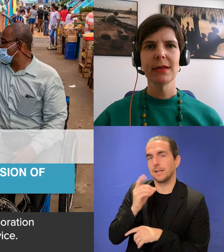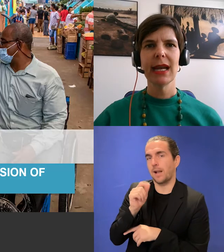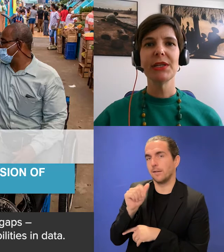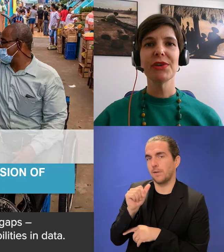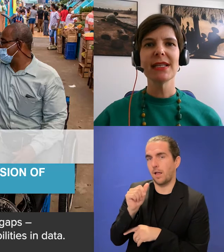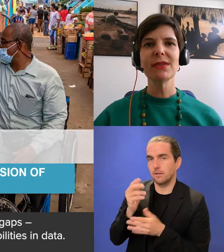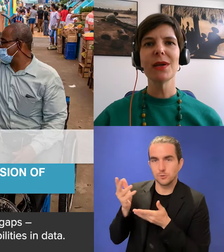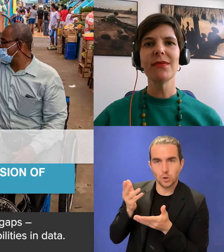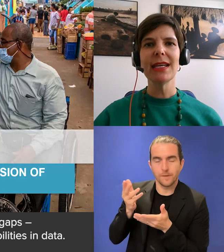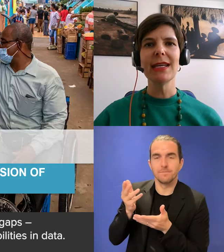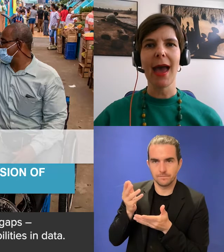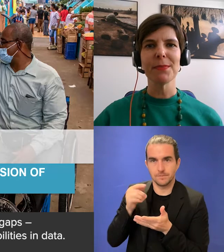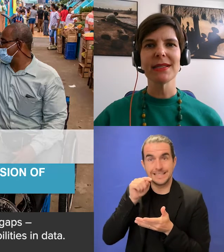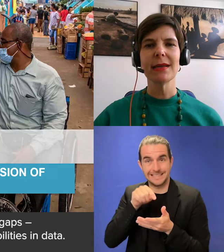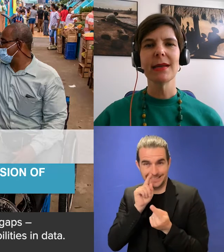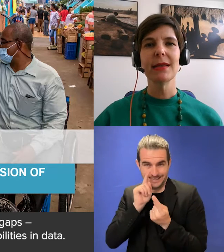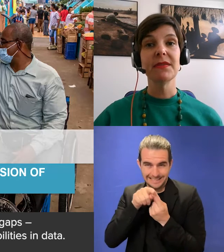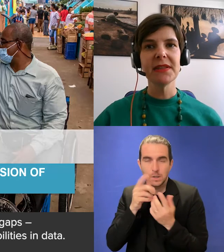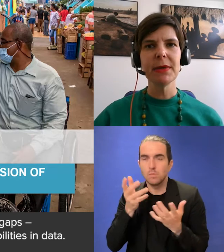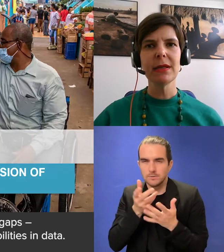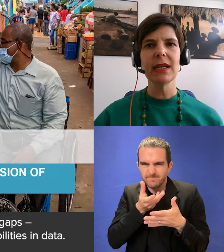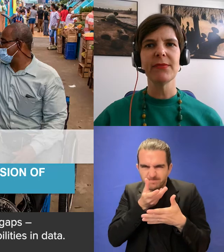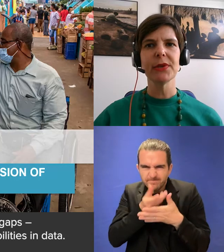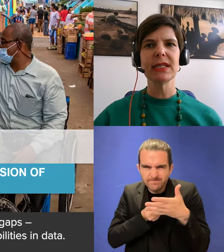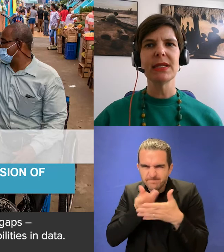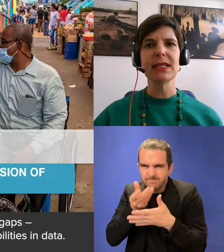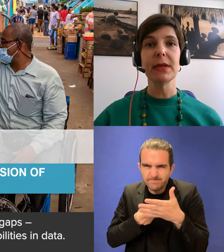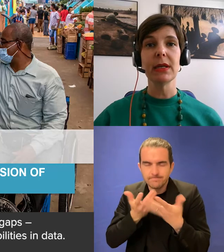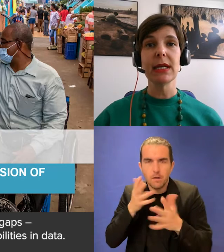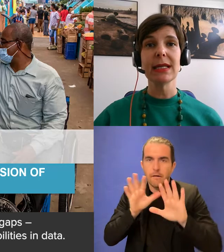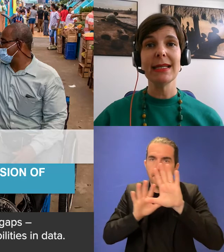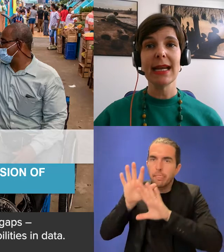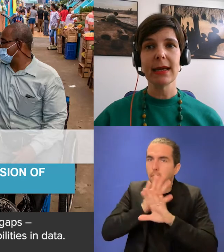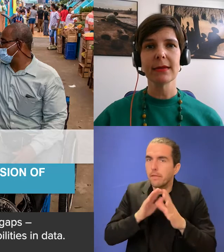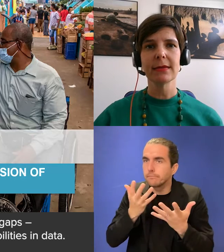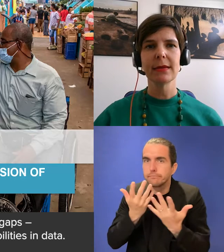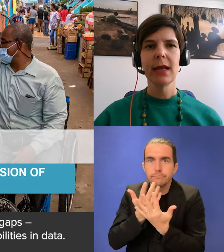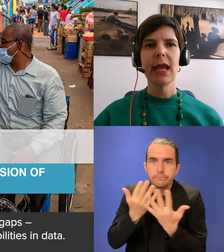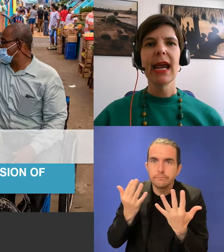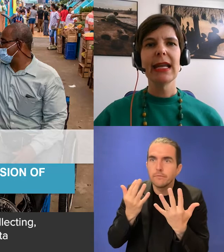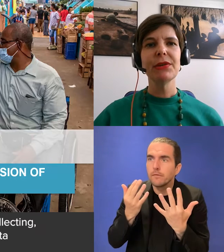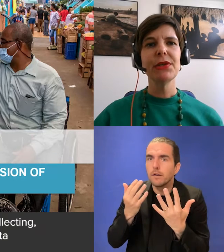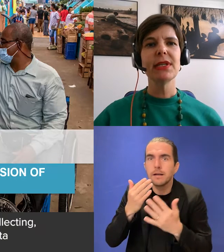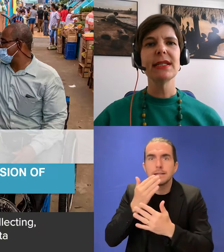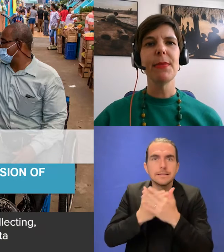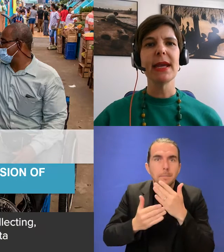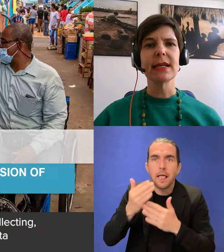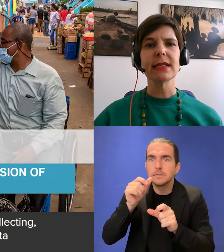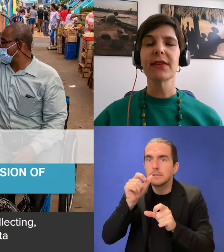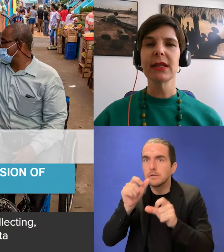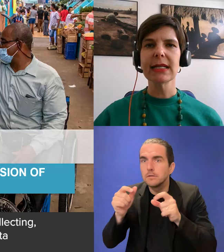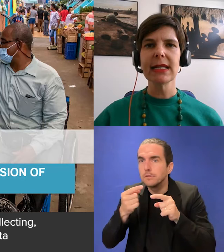Service. It addresses one of the key gaps, the invisibility of persons with disabilities and data. It introduces